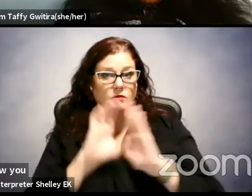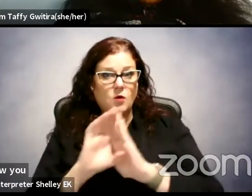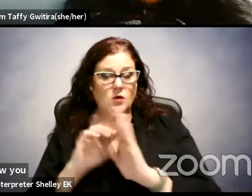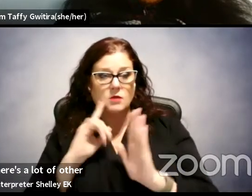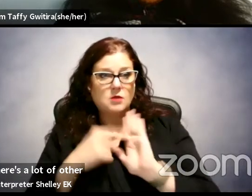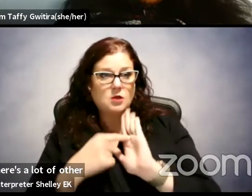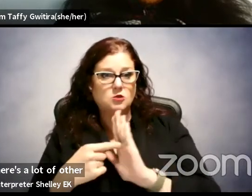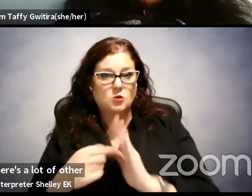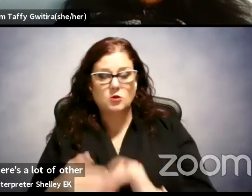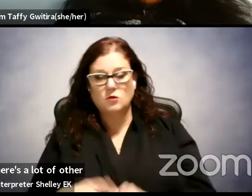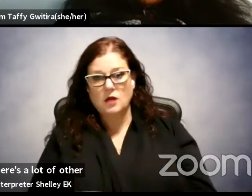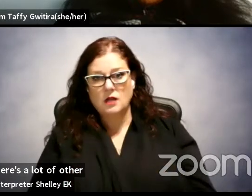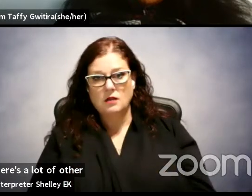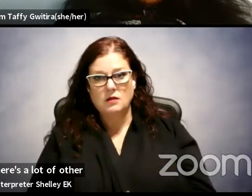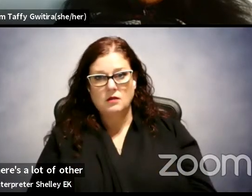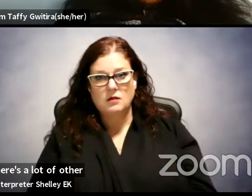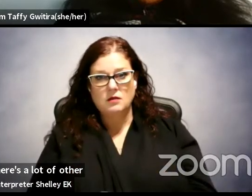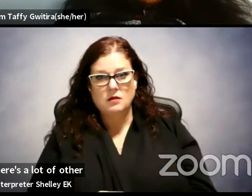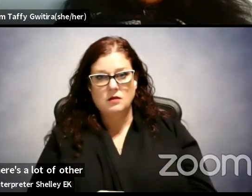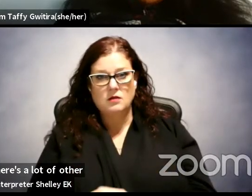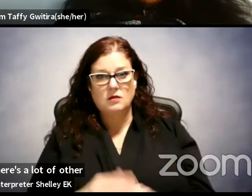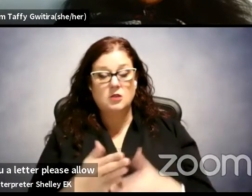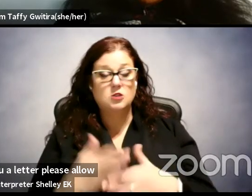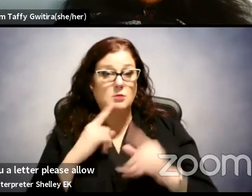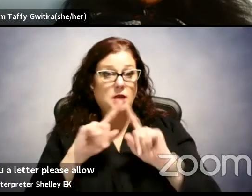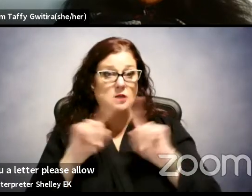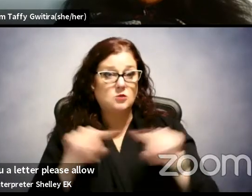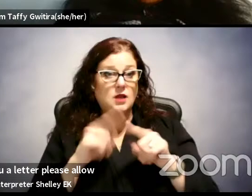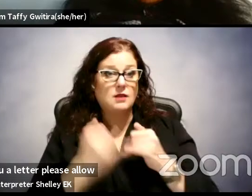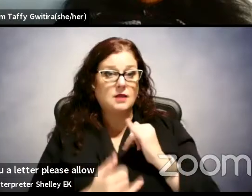to show you, but please allow me to share my screen this one last time.